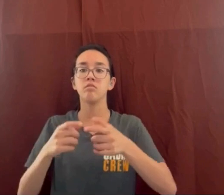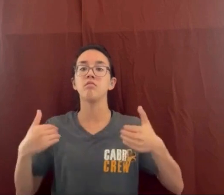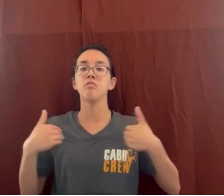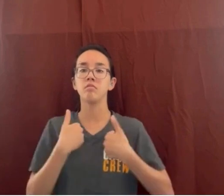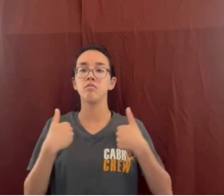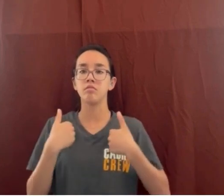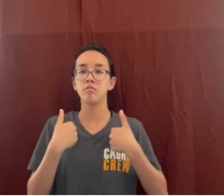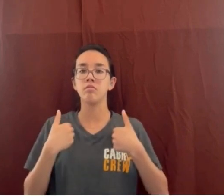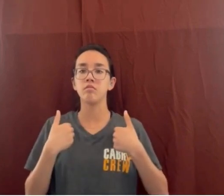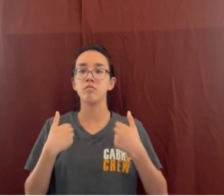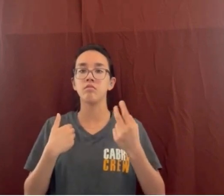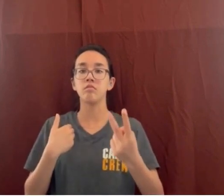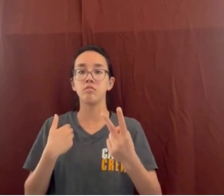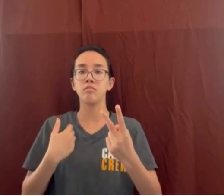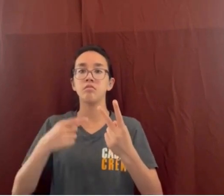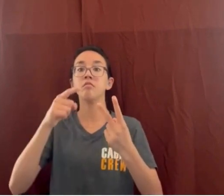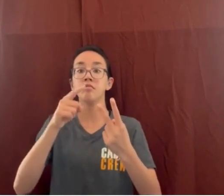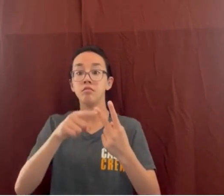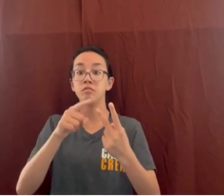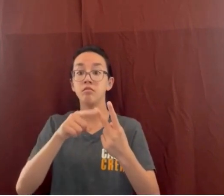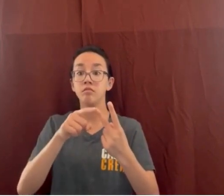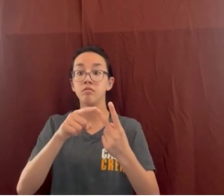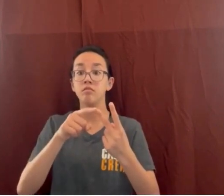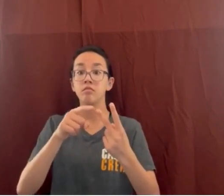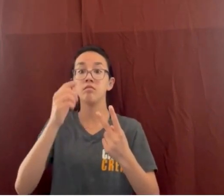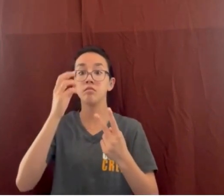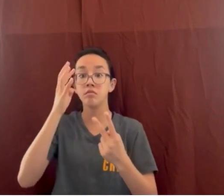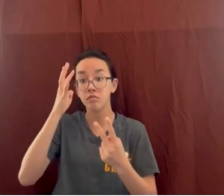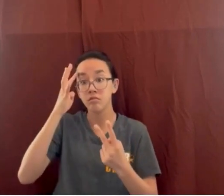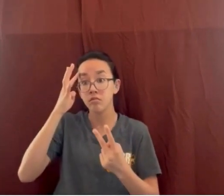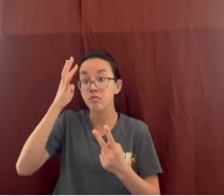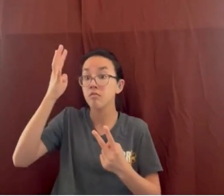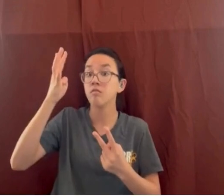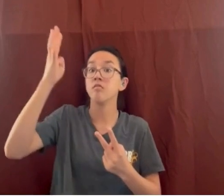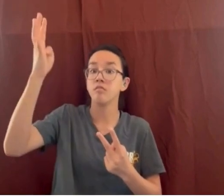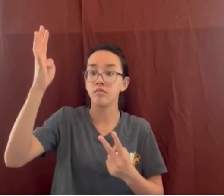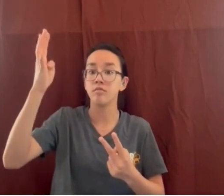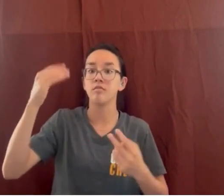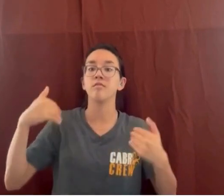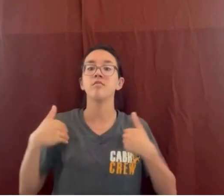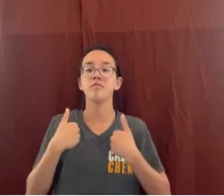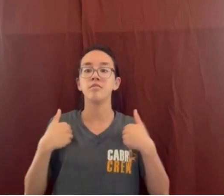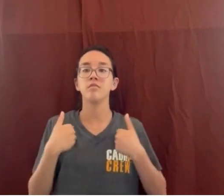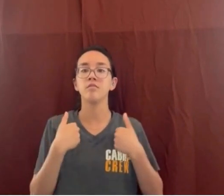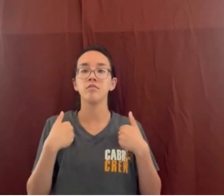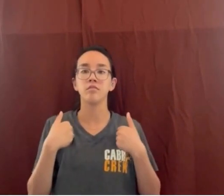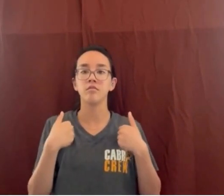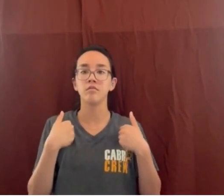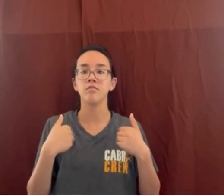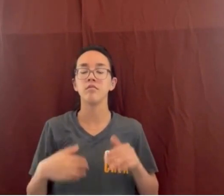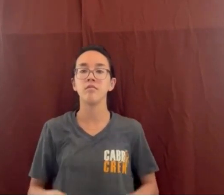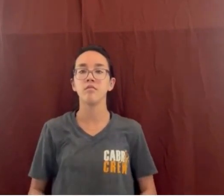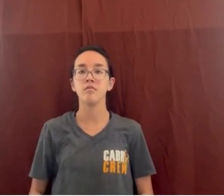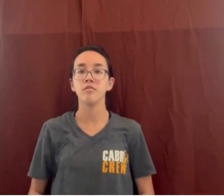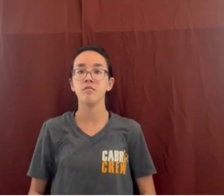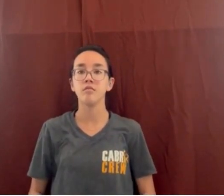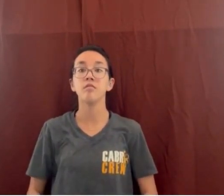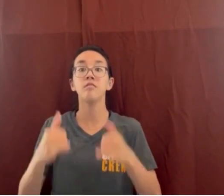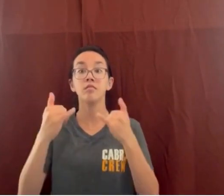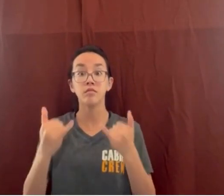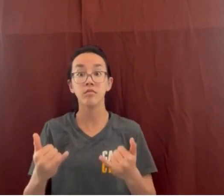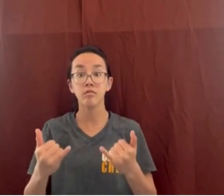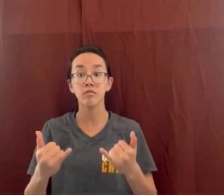Either a real rocky intertidal organism, or you invent a rocky